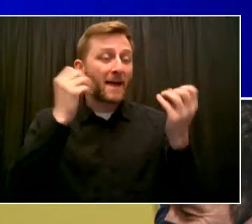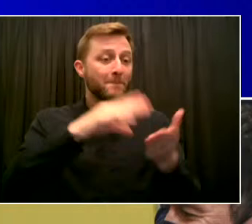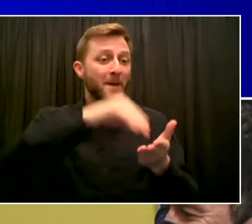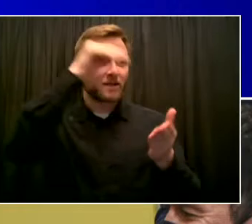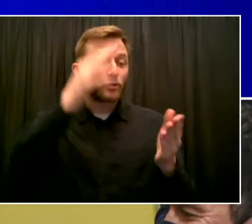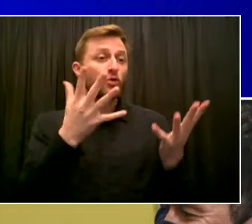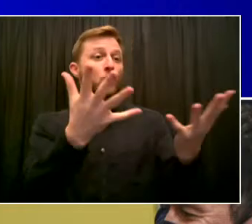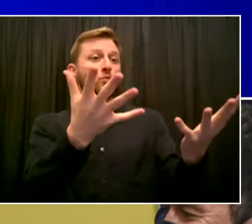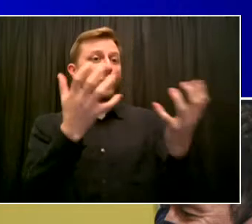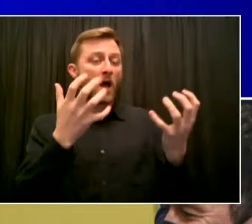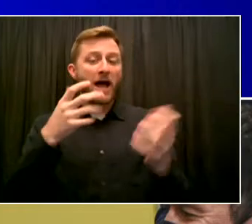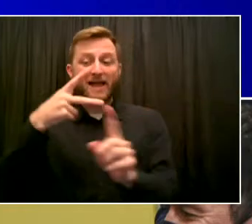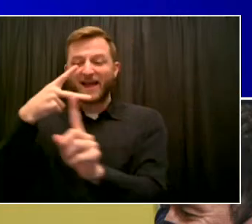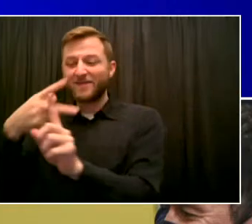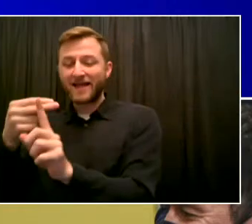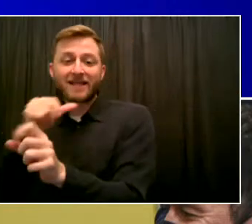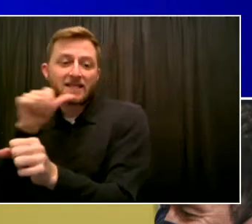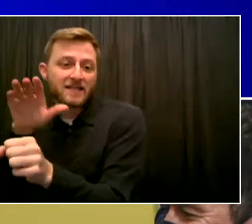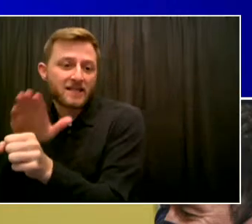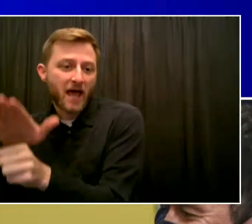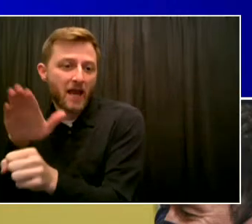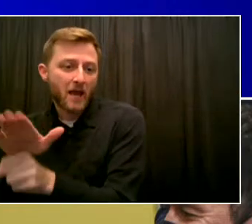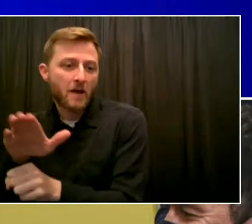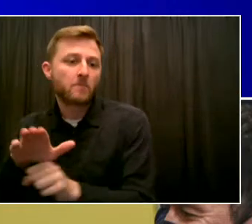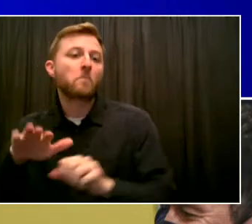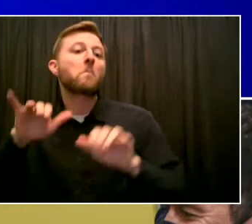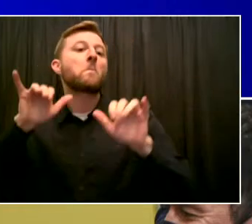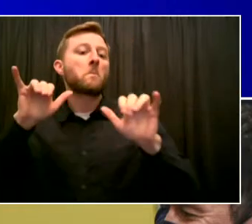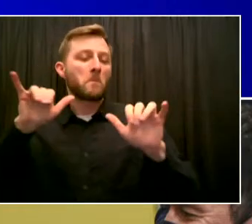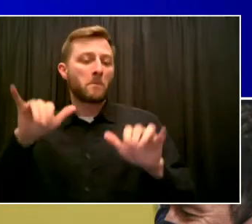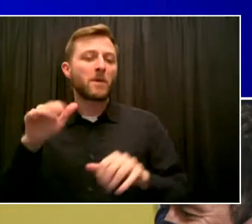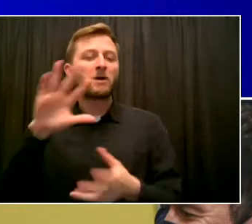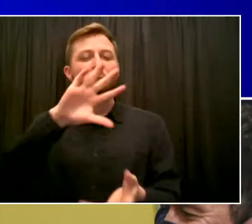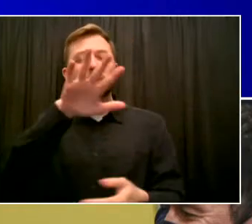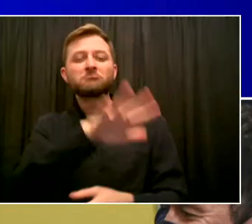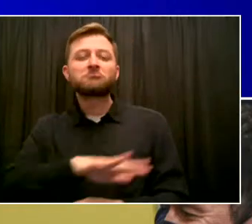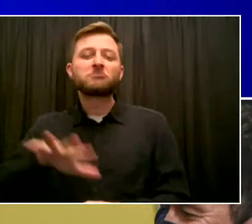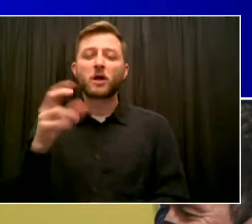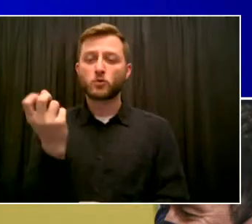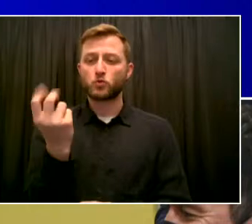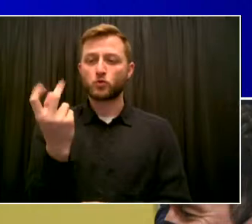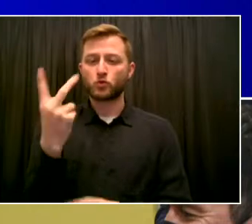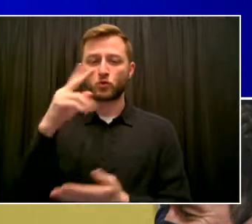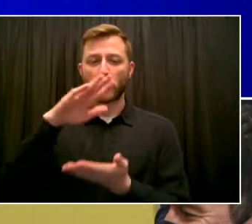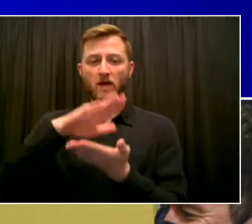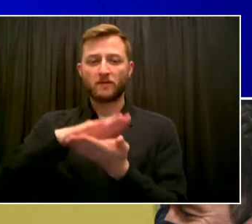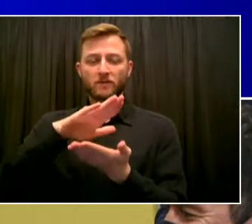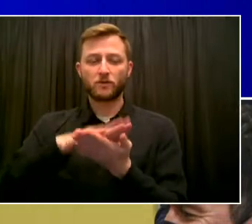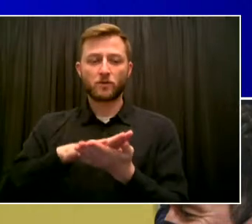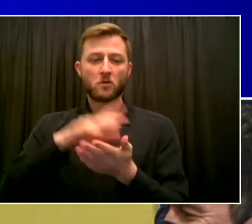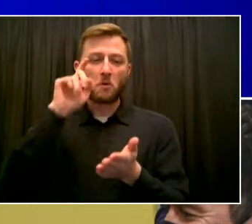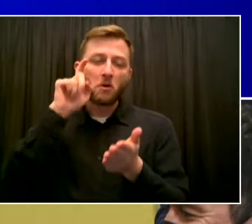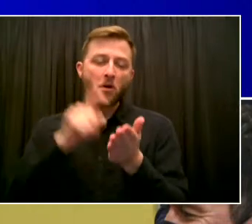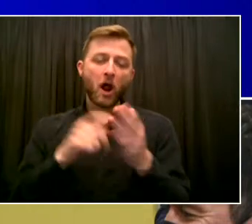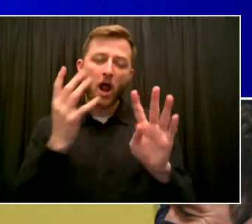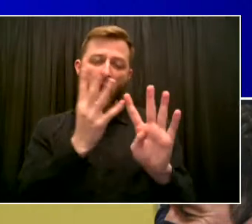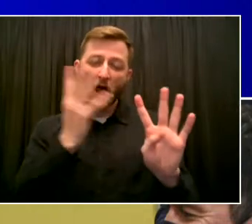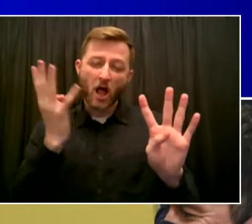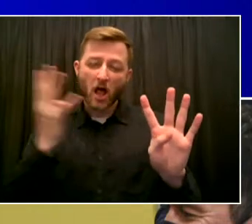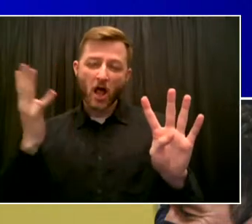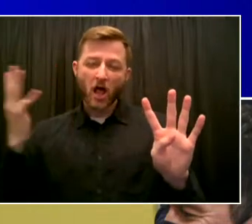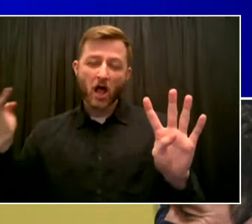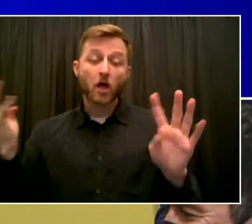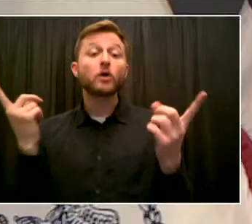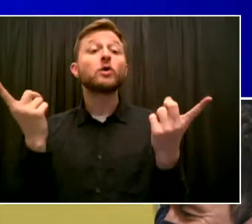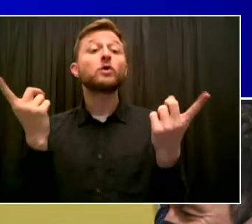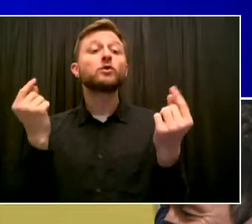a dozen sites where there were lines. We sent mobile vans, vaccination vans, to those sites to make sure that people could be accommodated. But